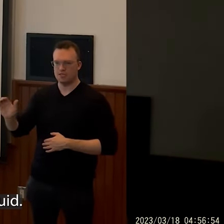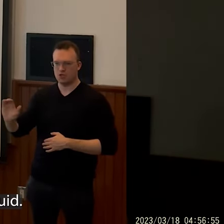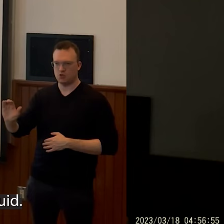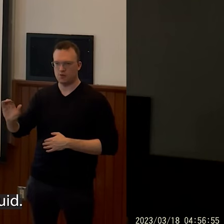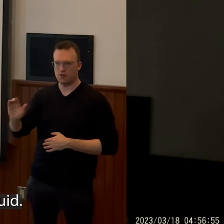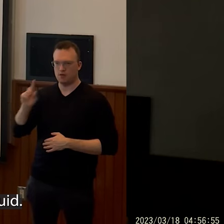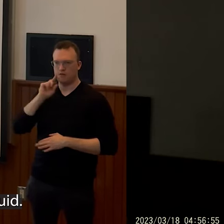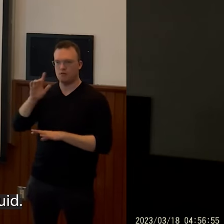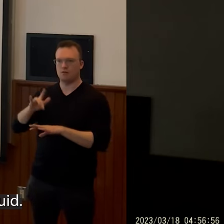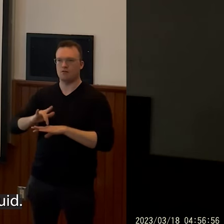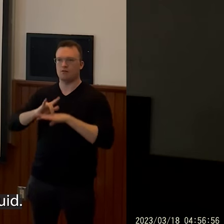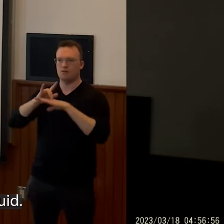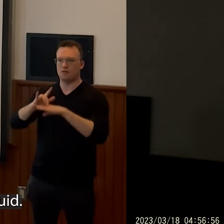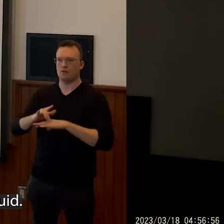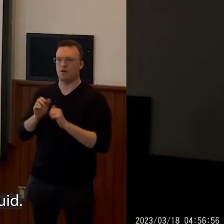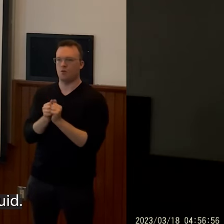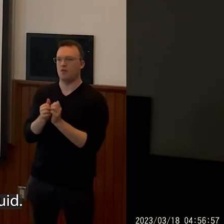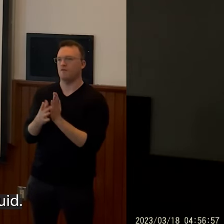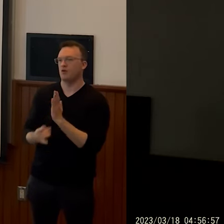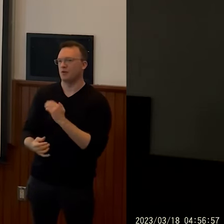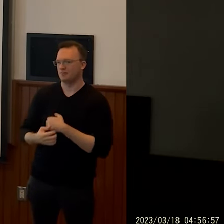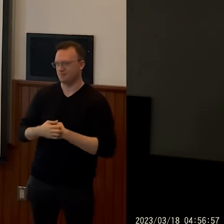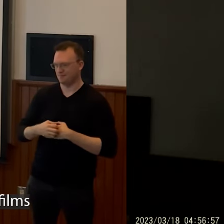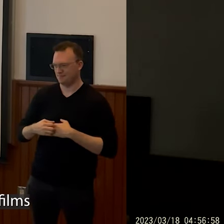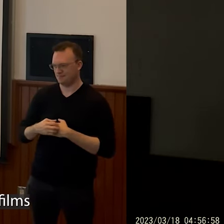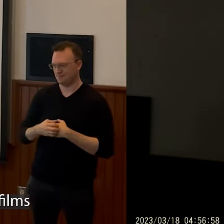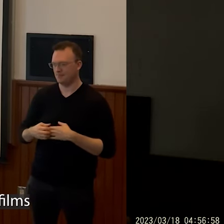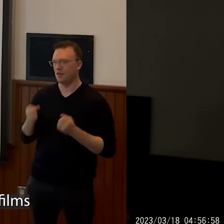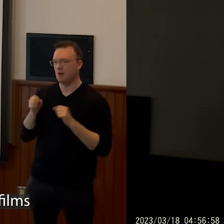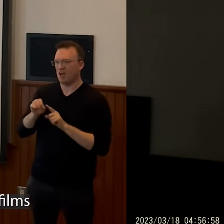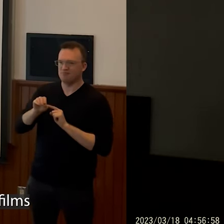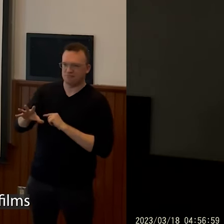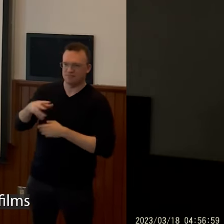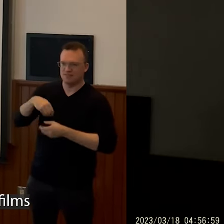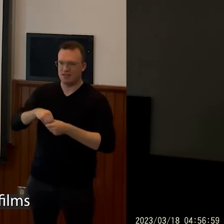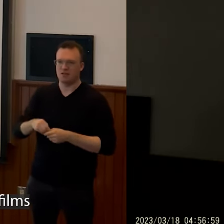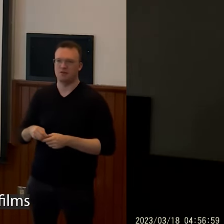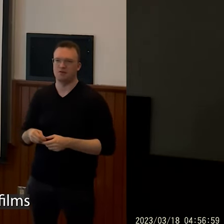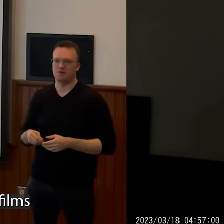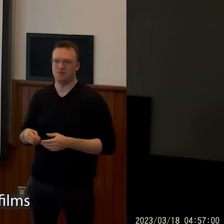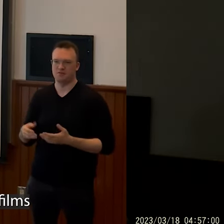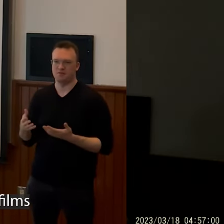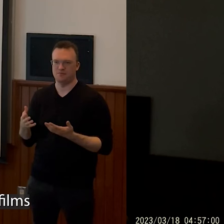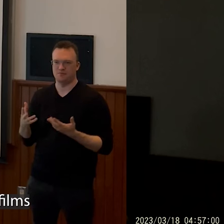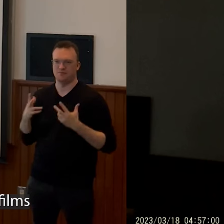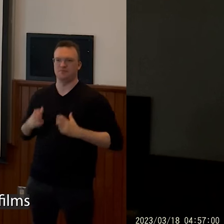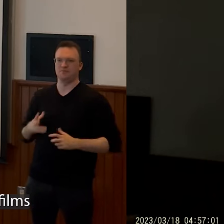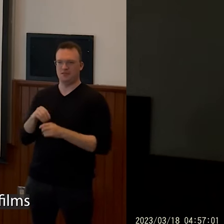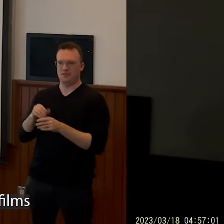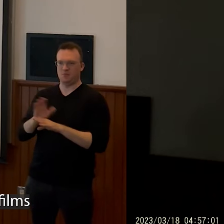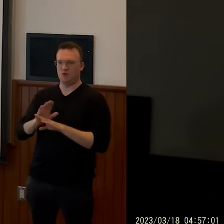century obsession with fluid. Yeah? So I have a lot of ejaculation in the film.